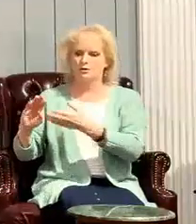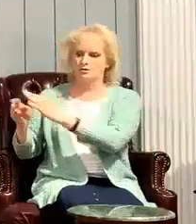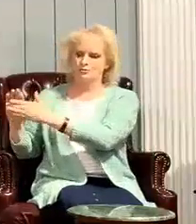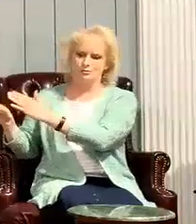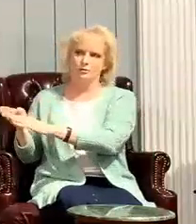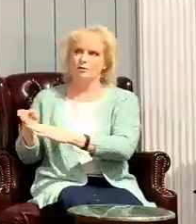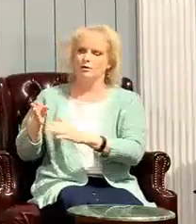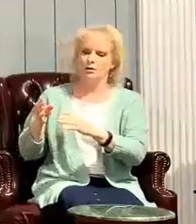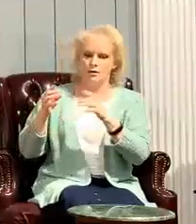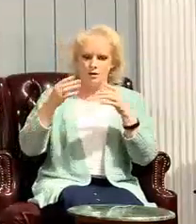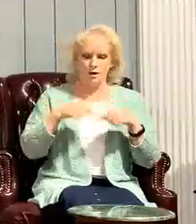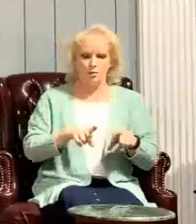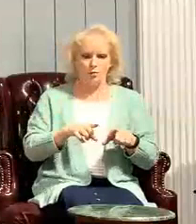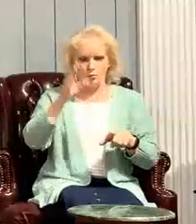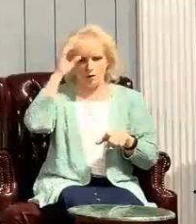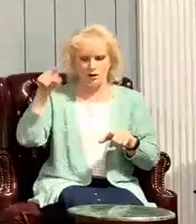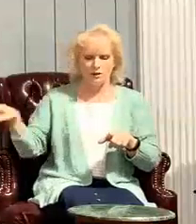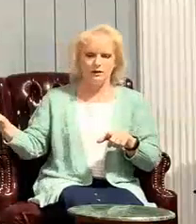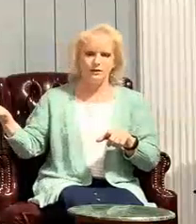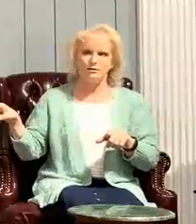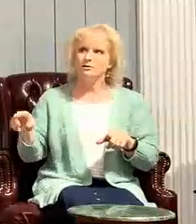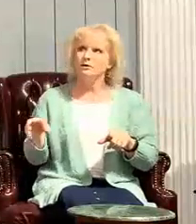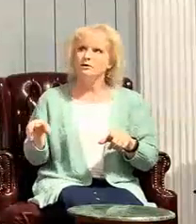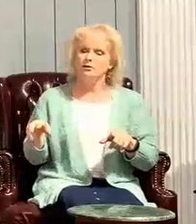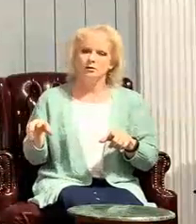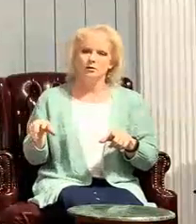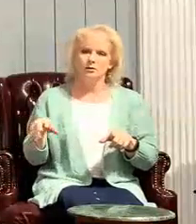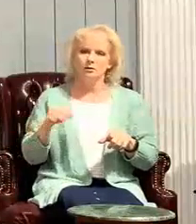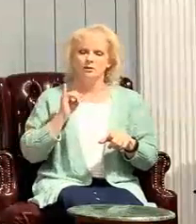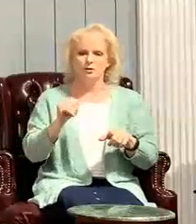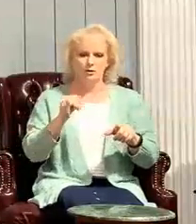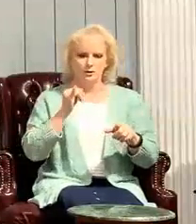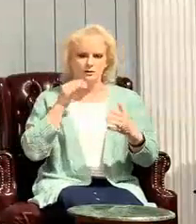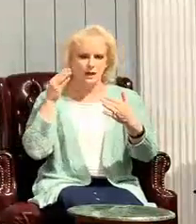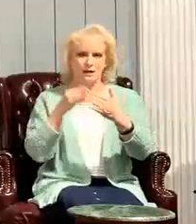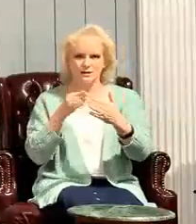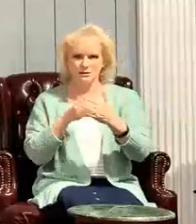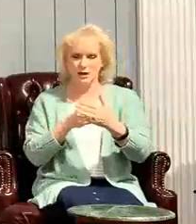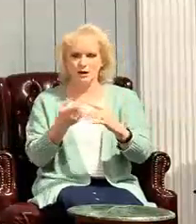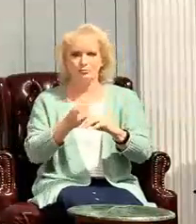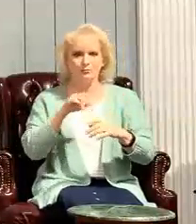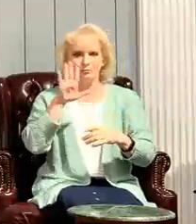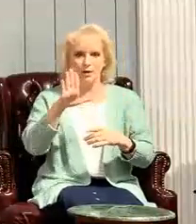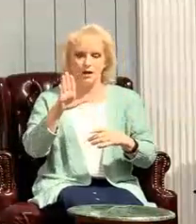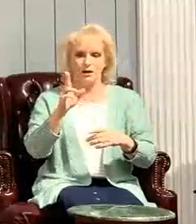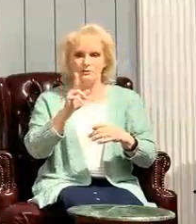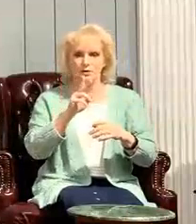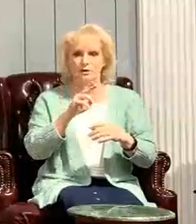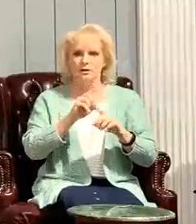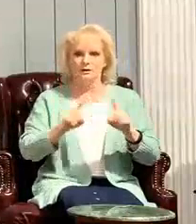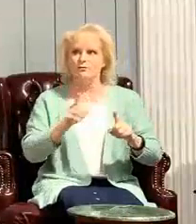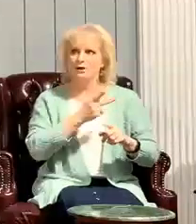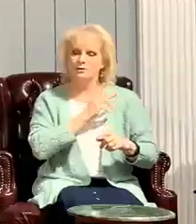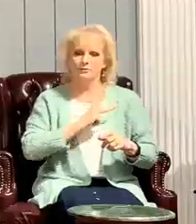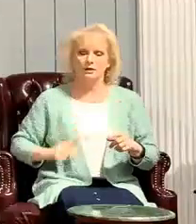while he's been down there in Sodom and Gomorrah, there is an attack on Sodom and Gomorrah from five different kings.